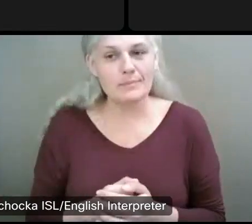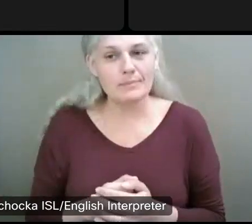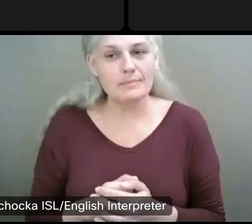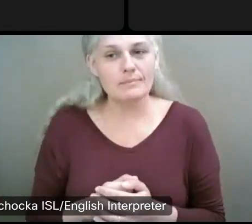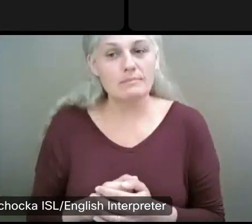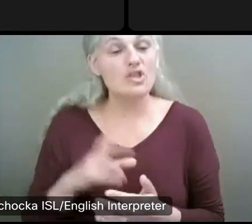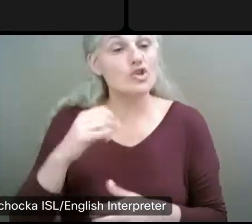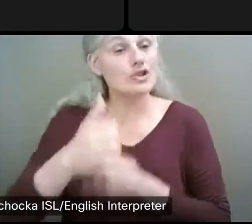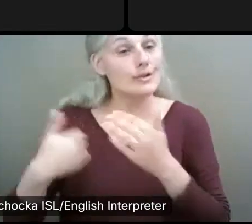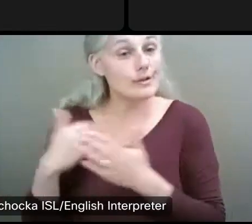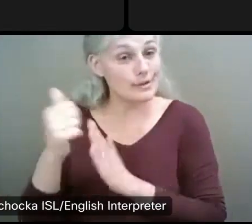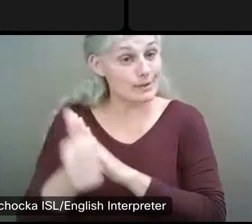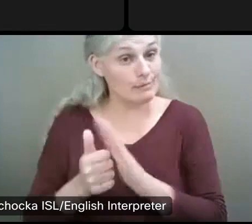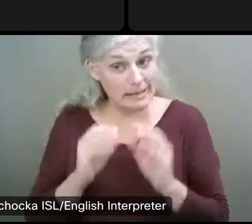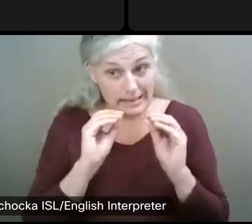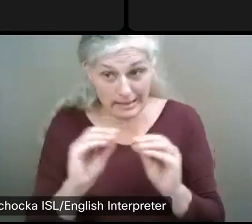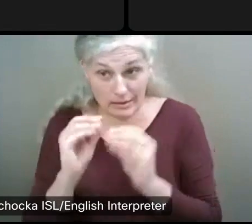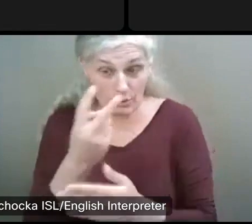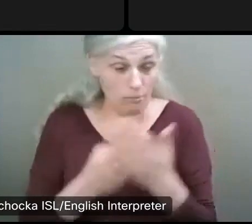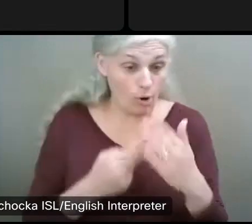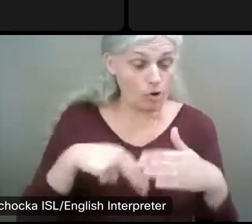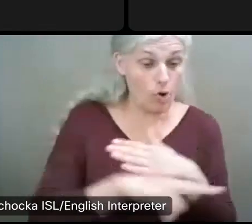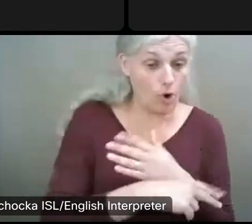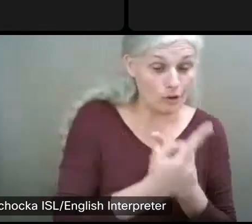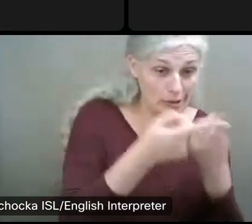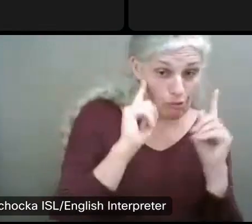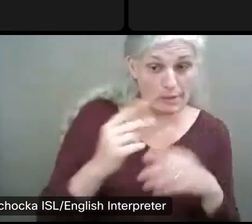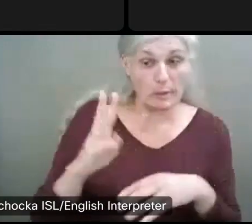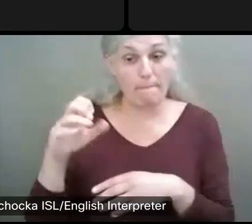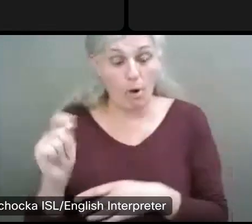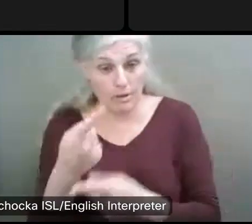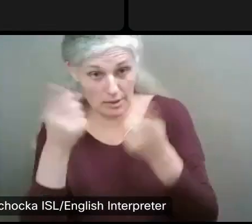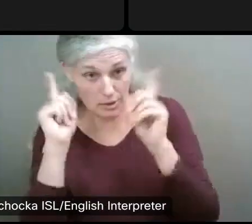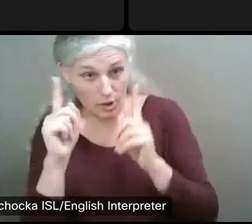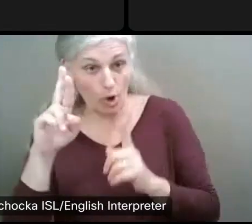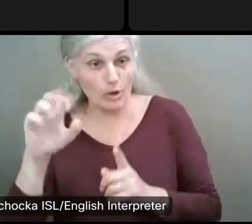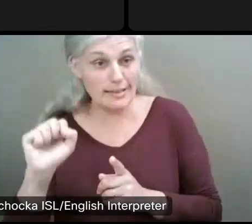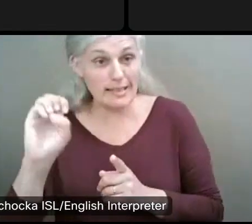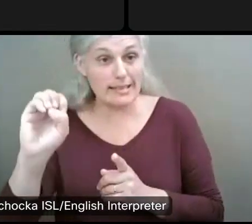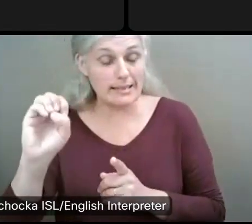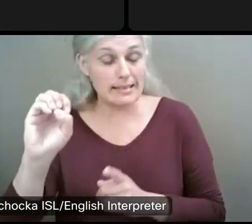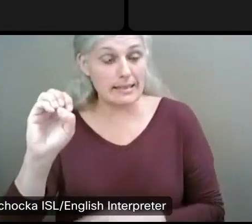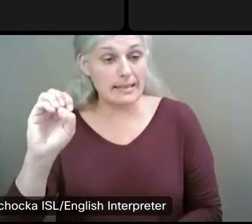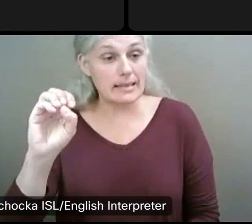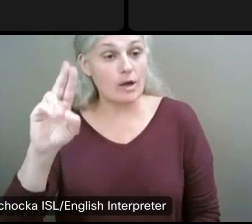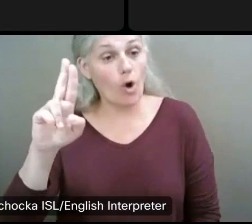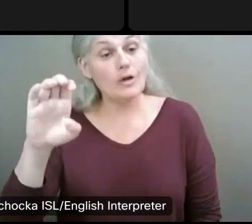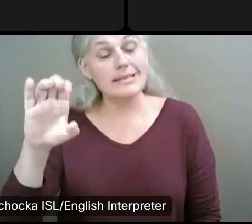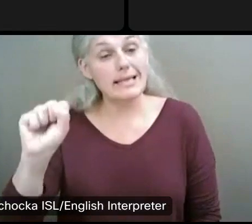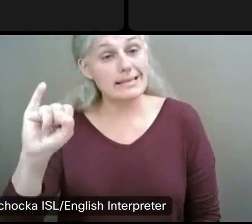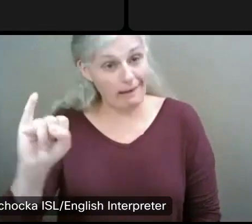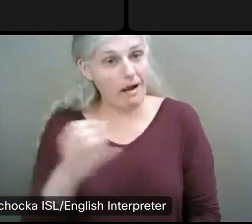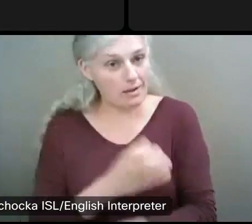over 30 years experience teaching at both undergraduate and postgraduate level at RCSI, she continues to strive to build